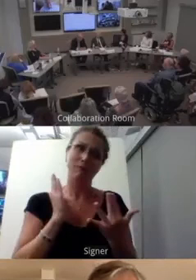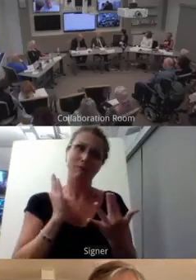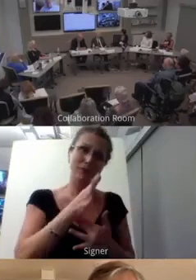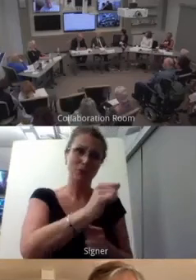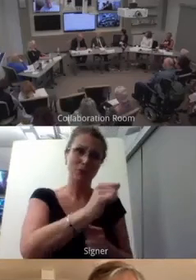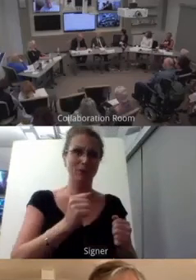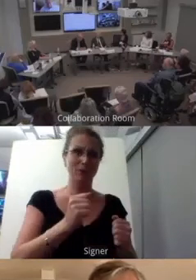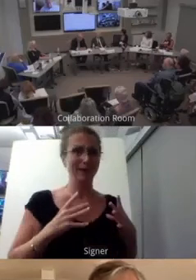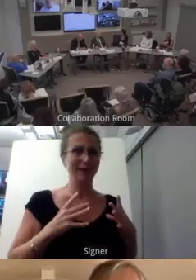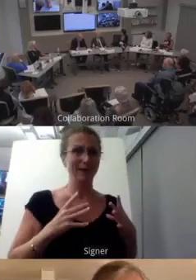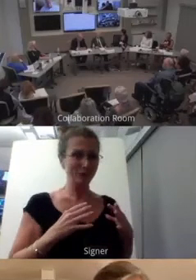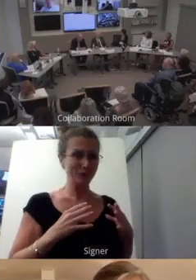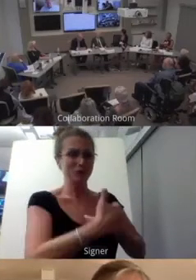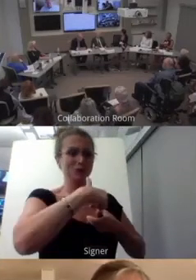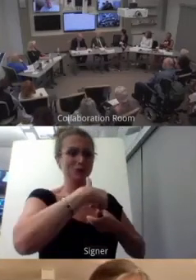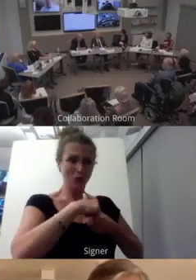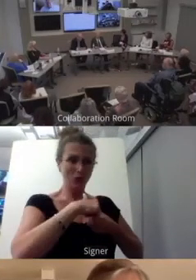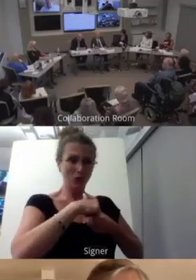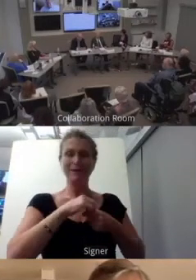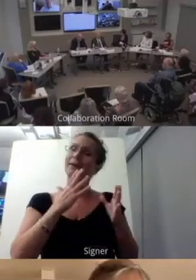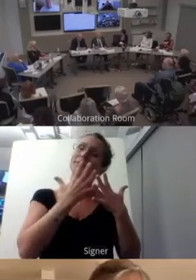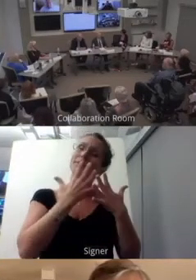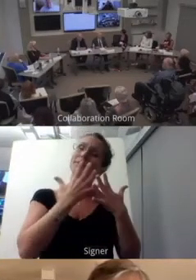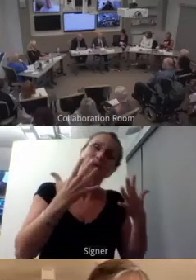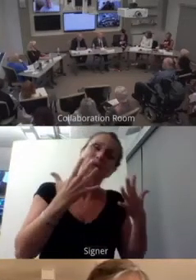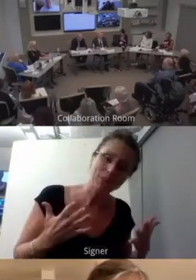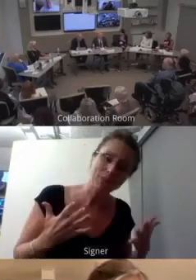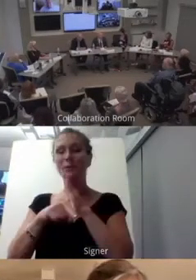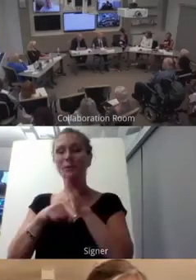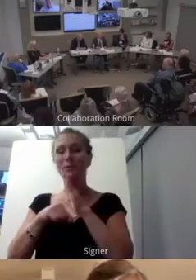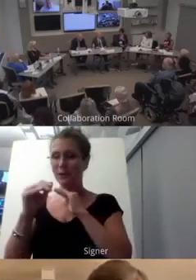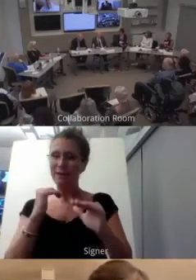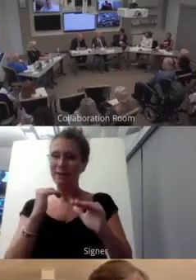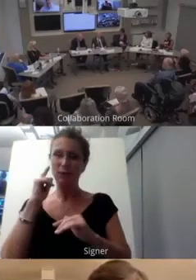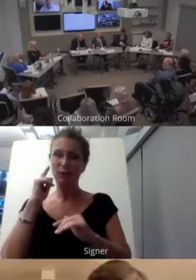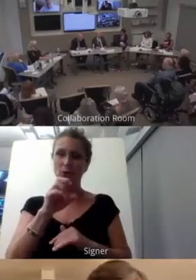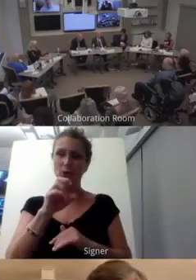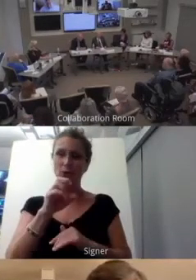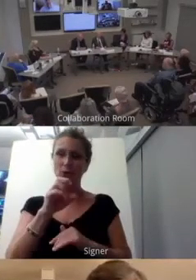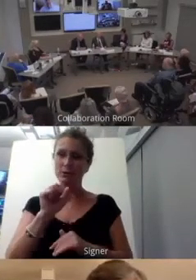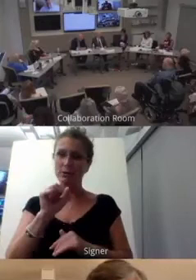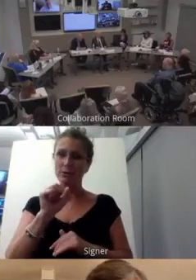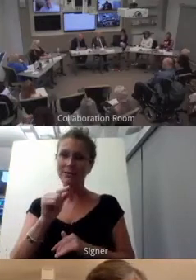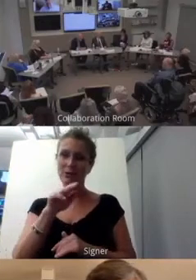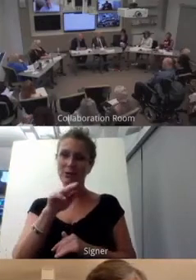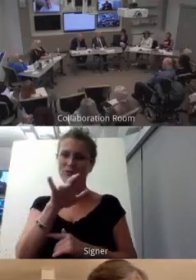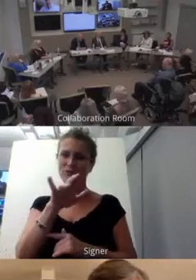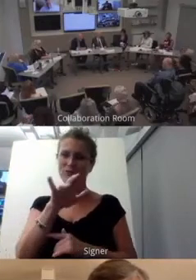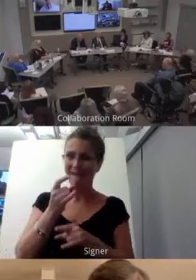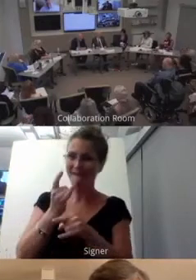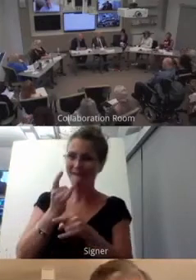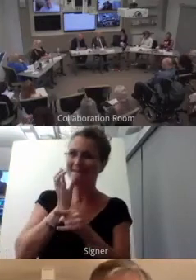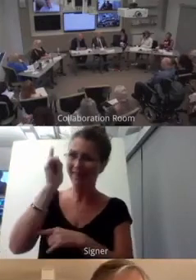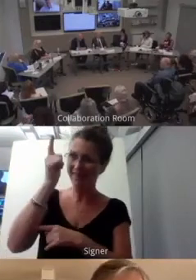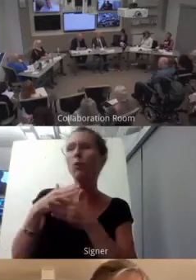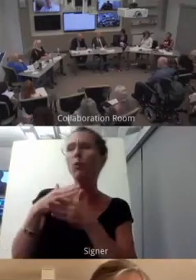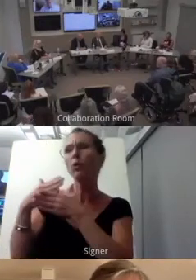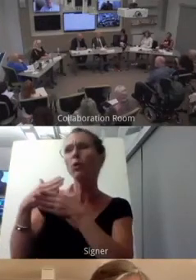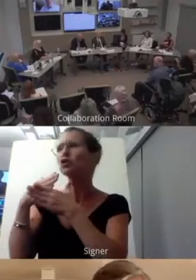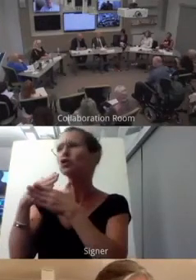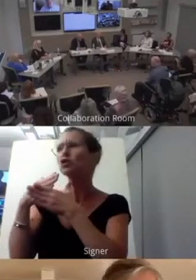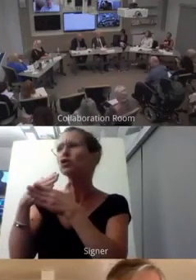will check my email for that sangria after, to share with everyone, of course. Our last speaker